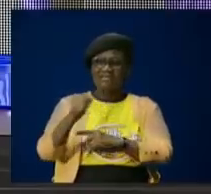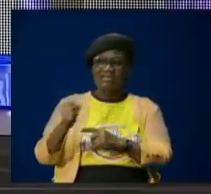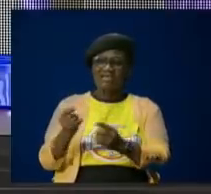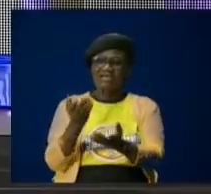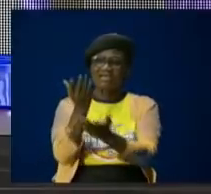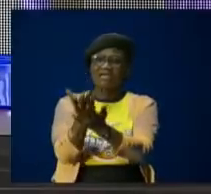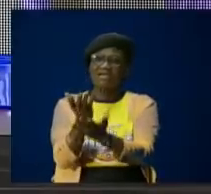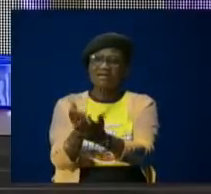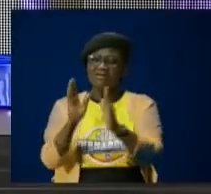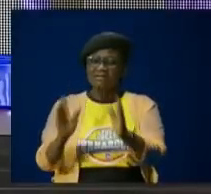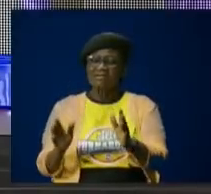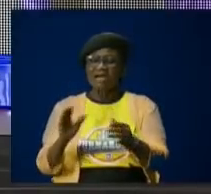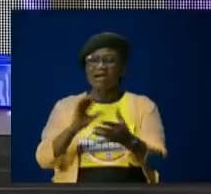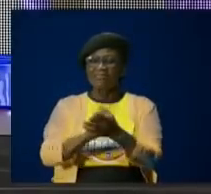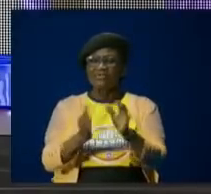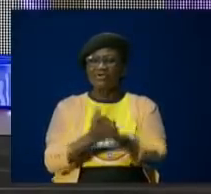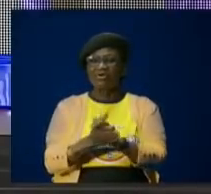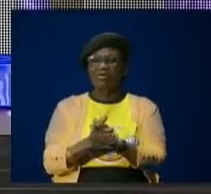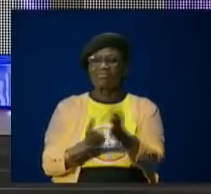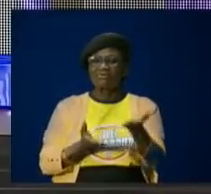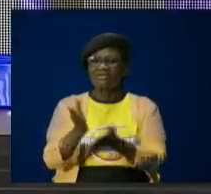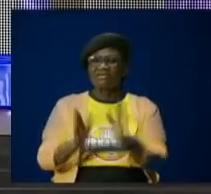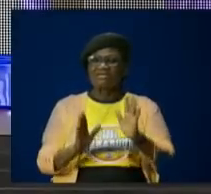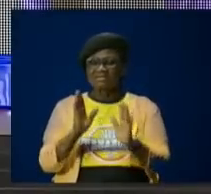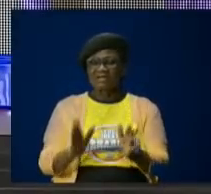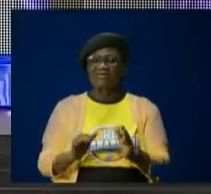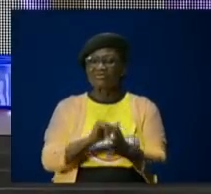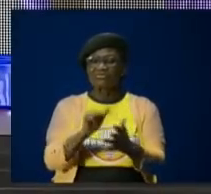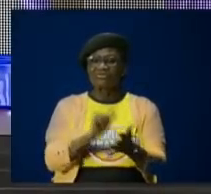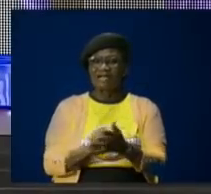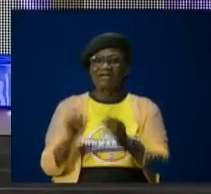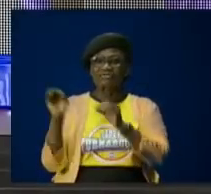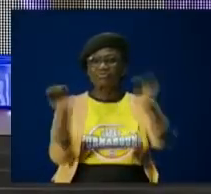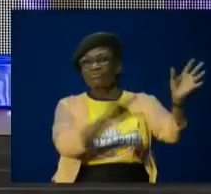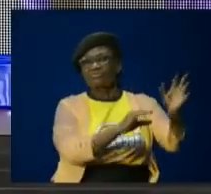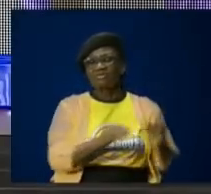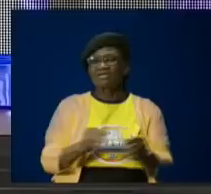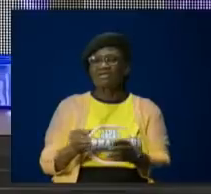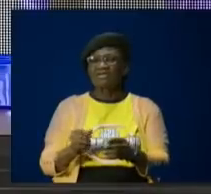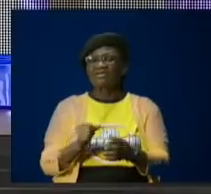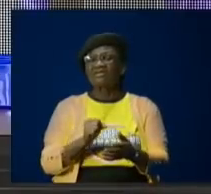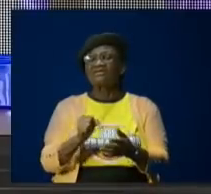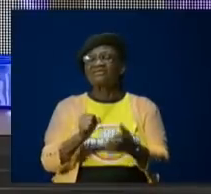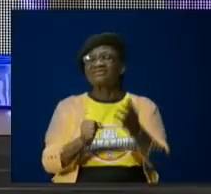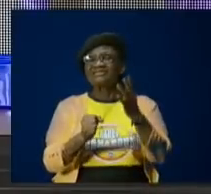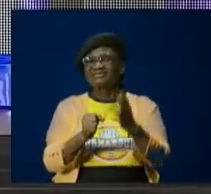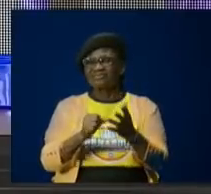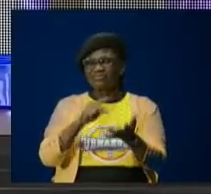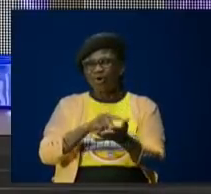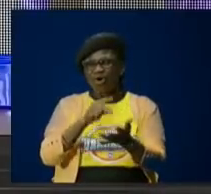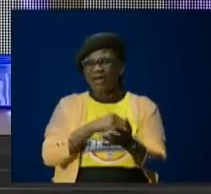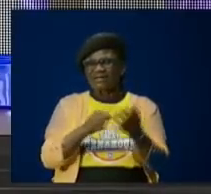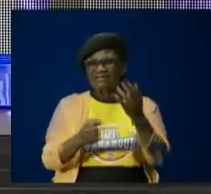Those people who threw Paul and Silas into prison sent the following day and said, let them go. What